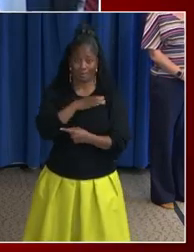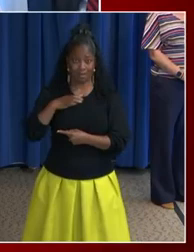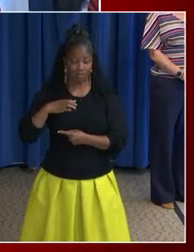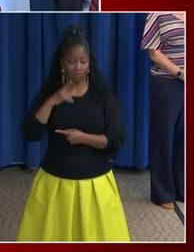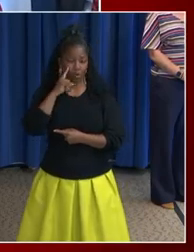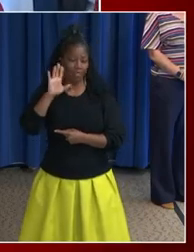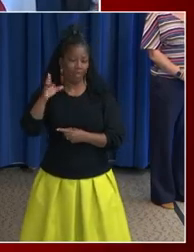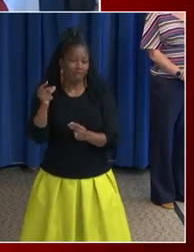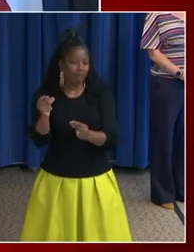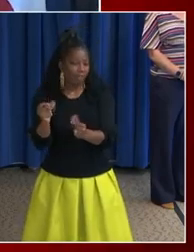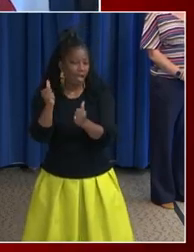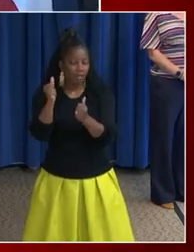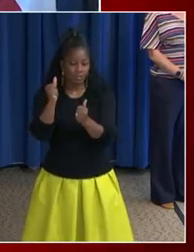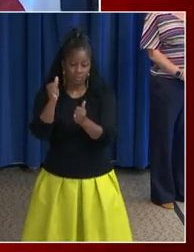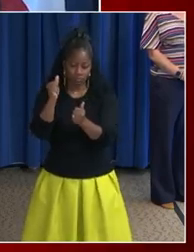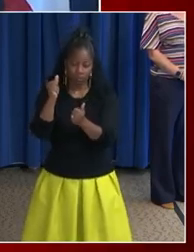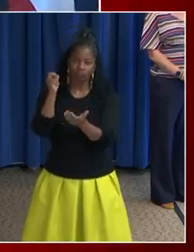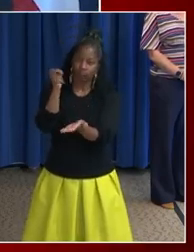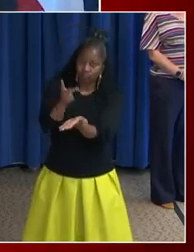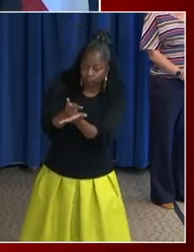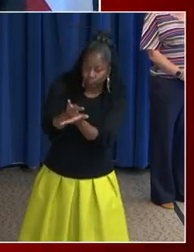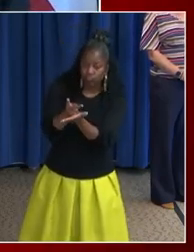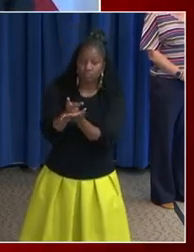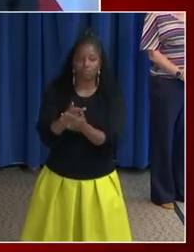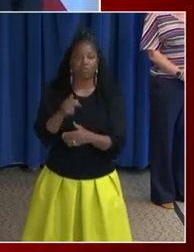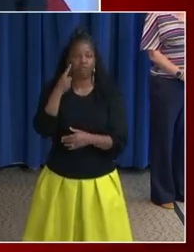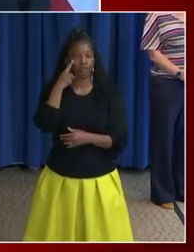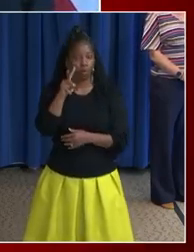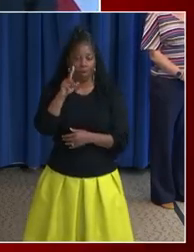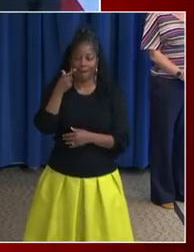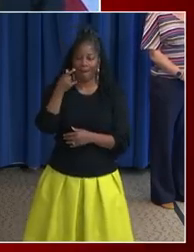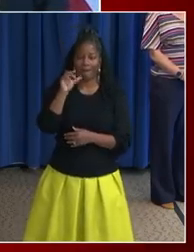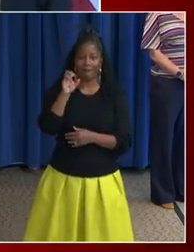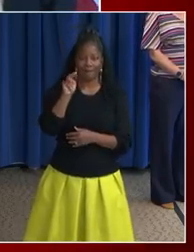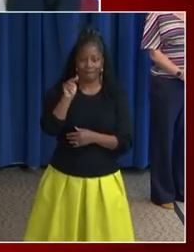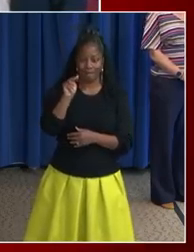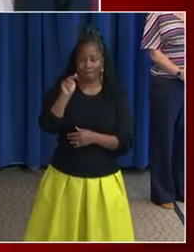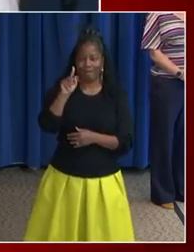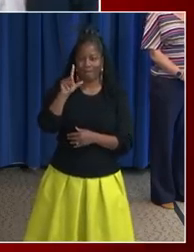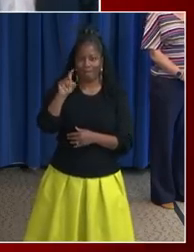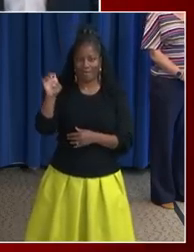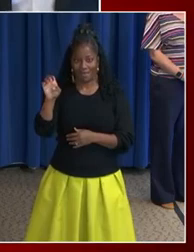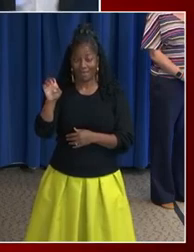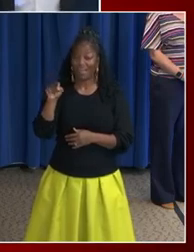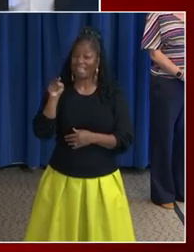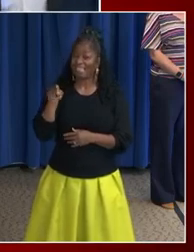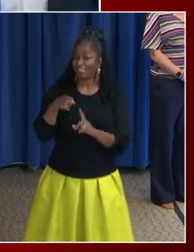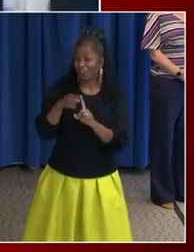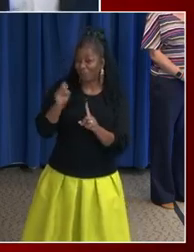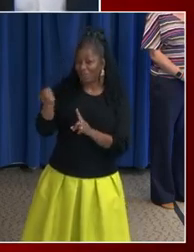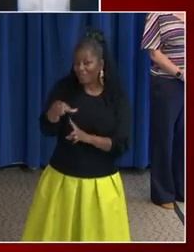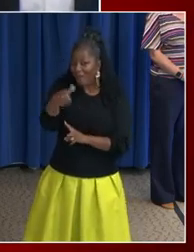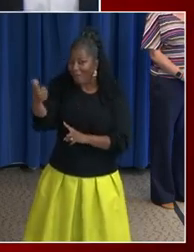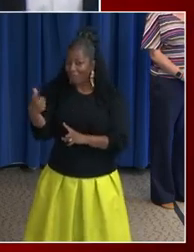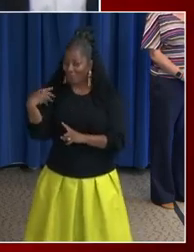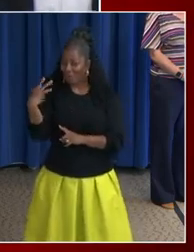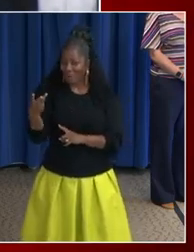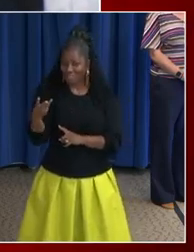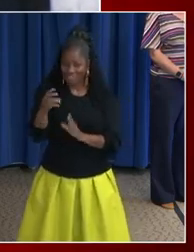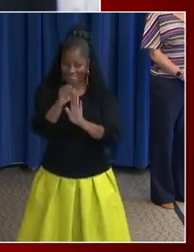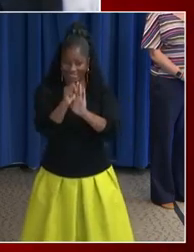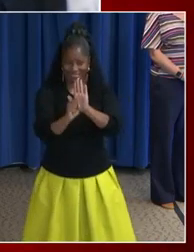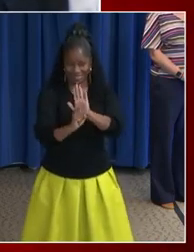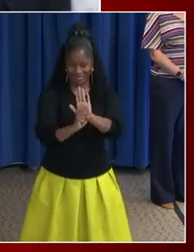consideration, Glen Lee. And Glen comes to us from the other Washington, where he